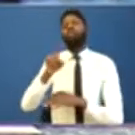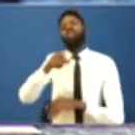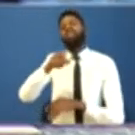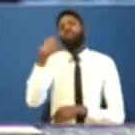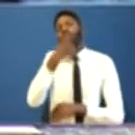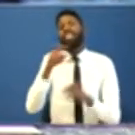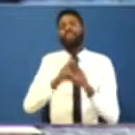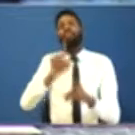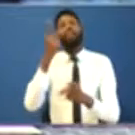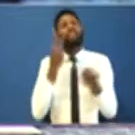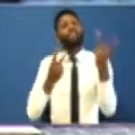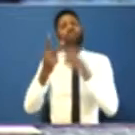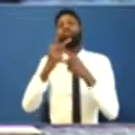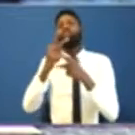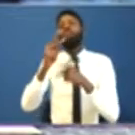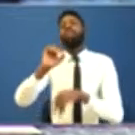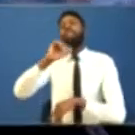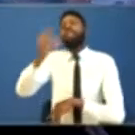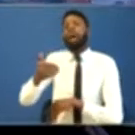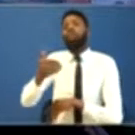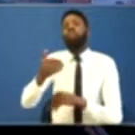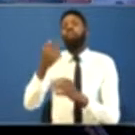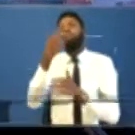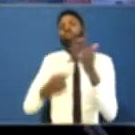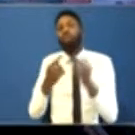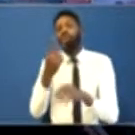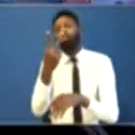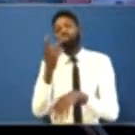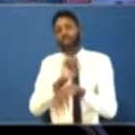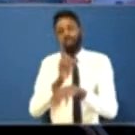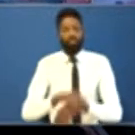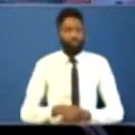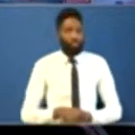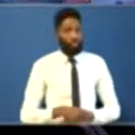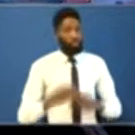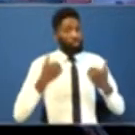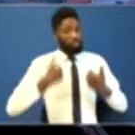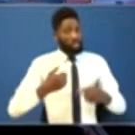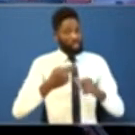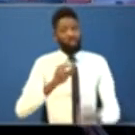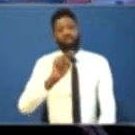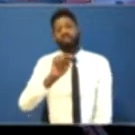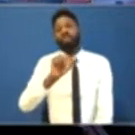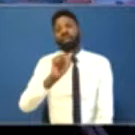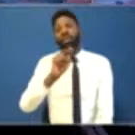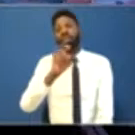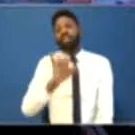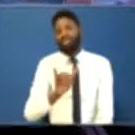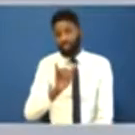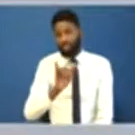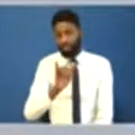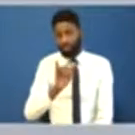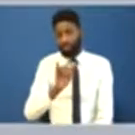is you have two minutes my name is nancy wamboy a girl who was born in